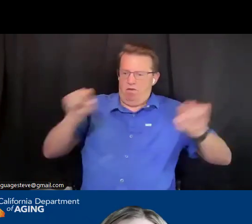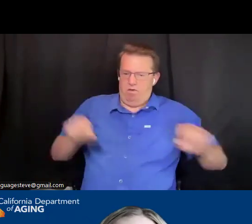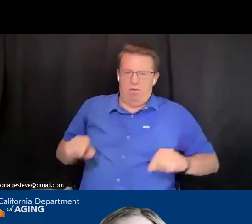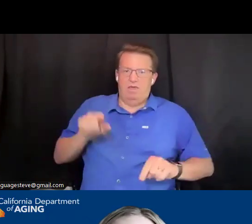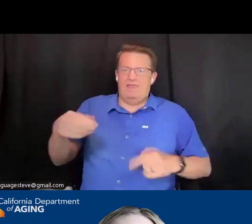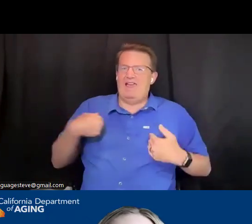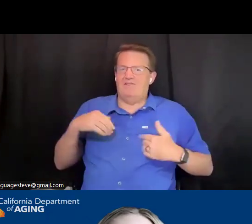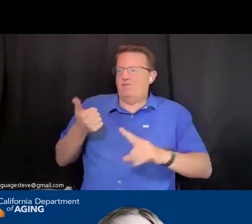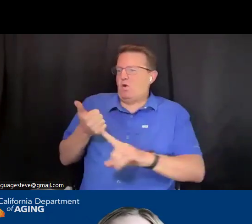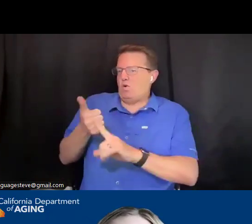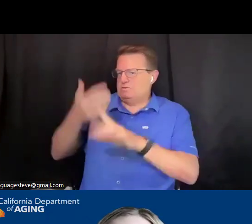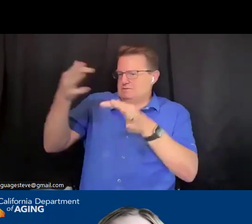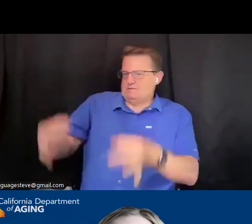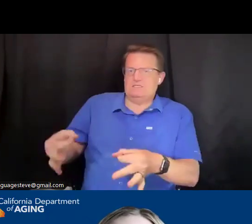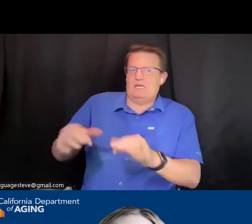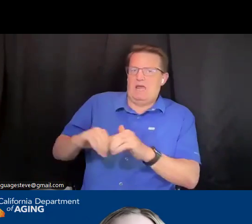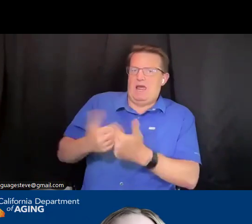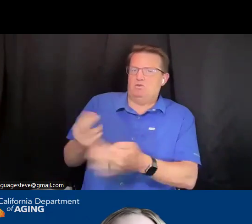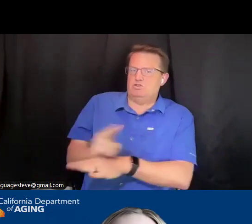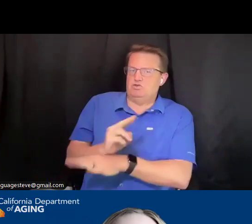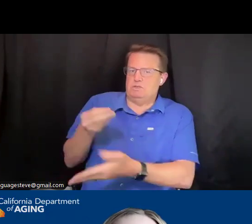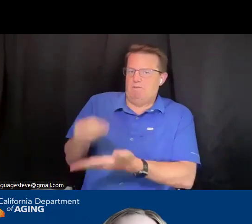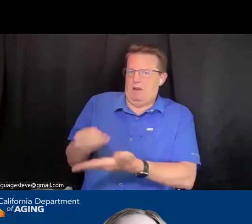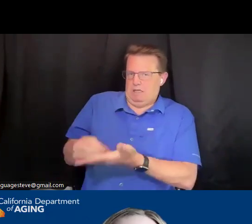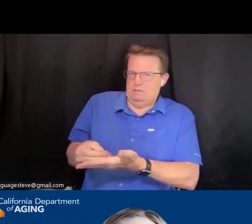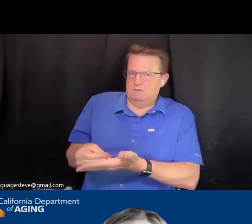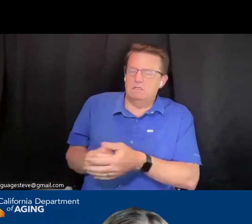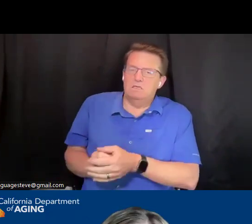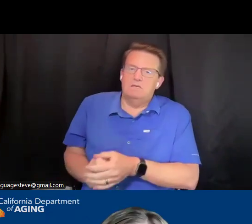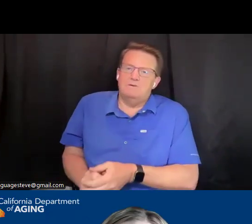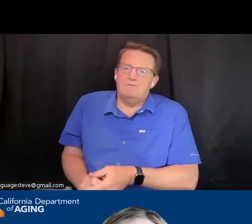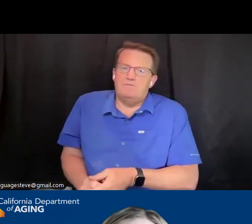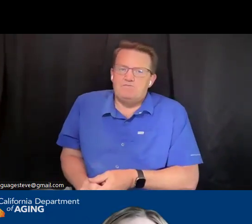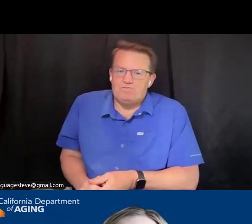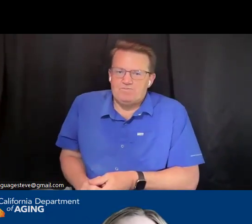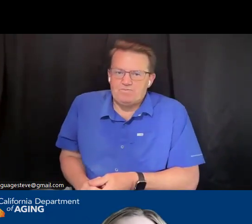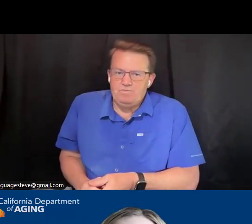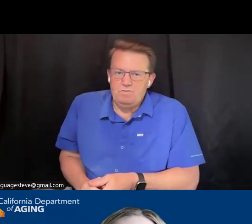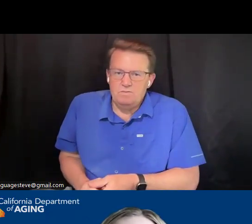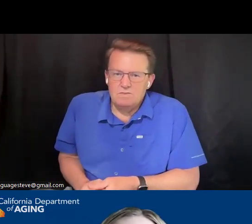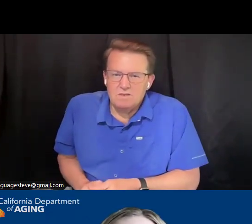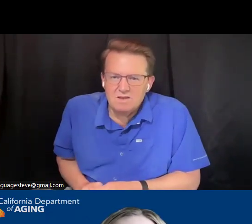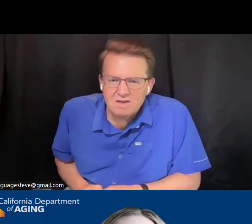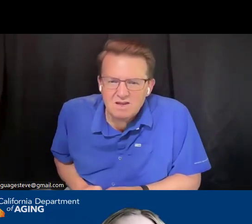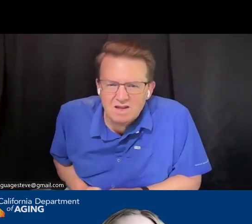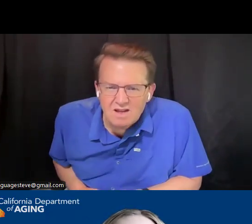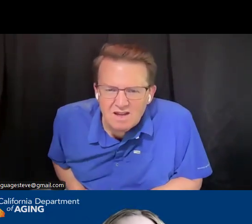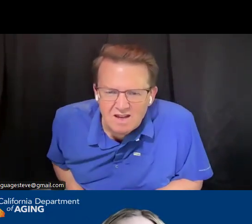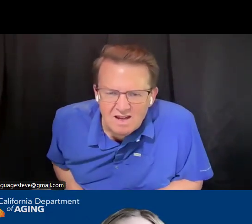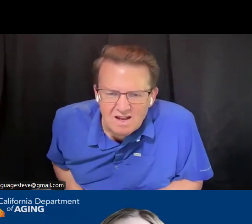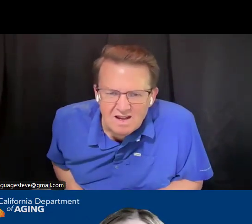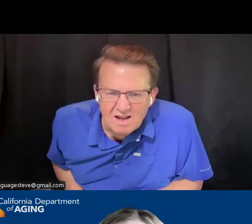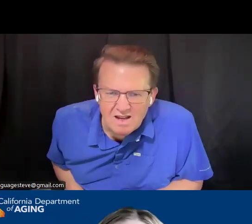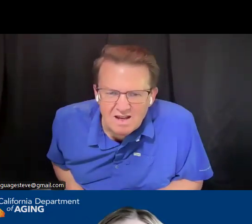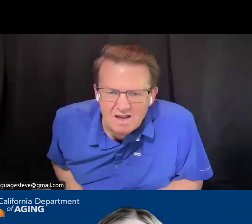to determine their own intrastate funding formula for how they will allocate Older American Act dollars.